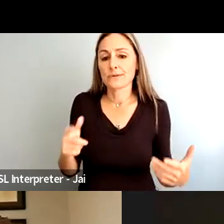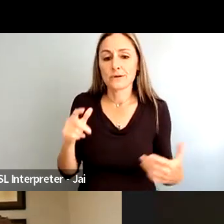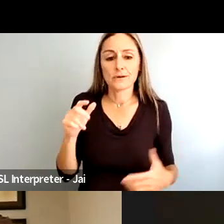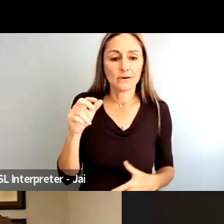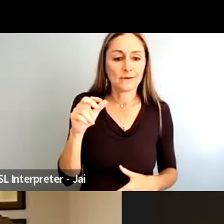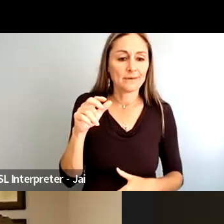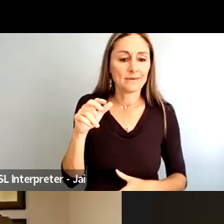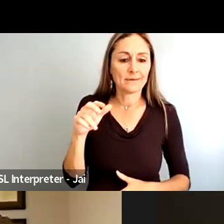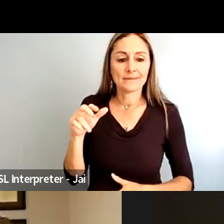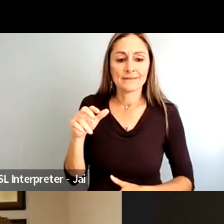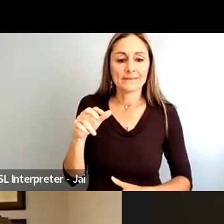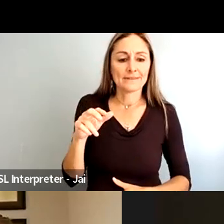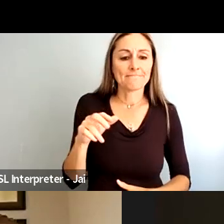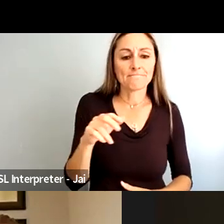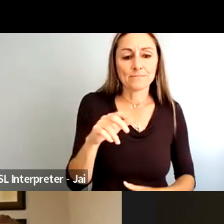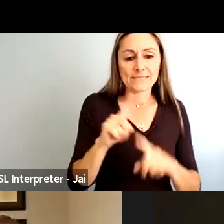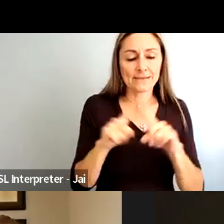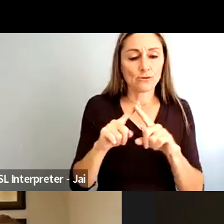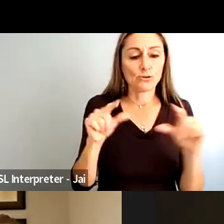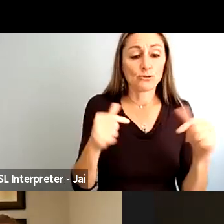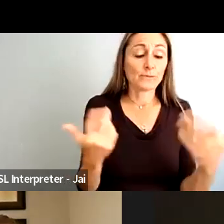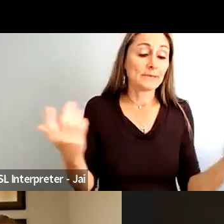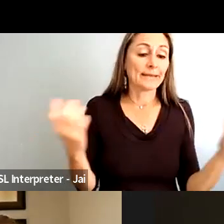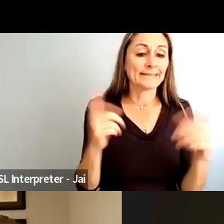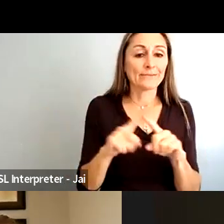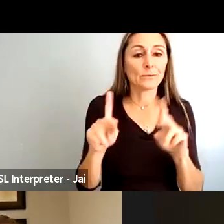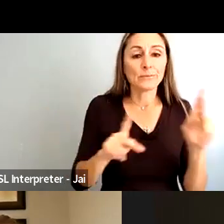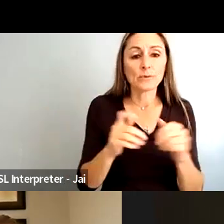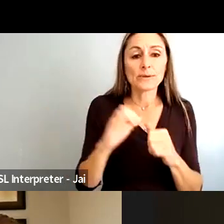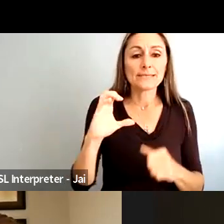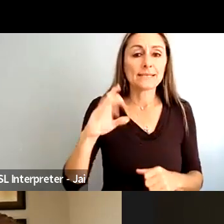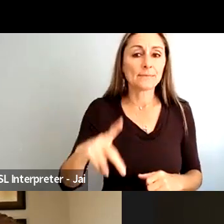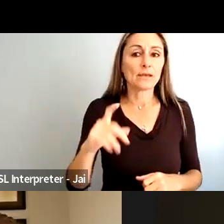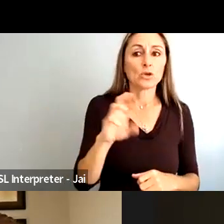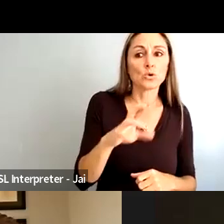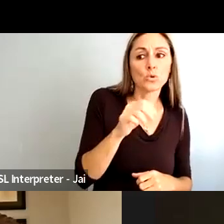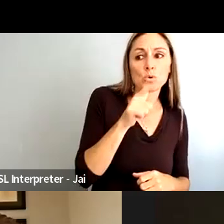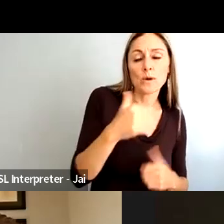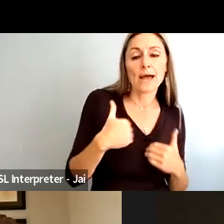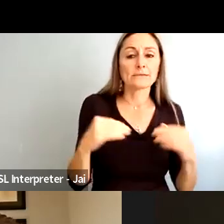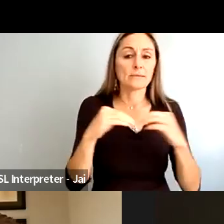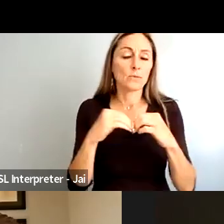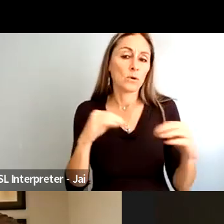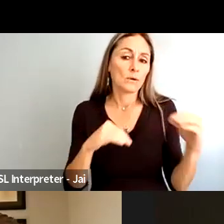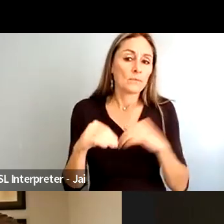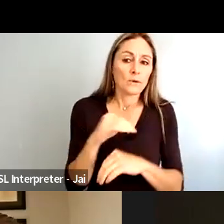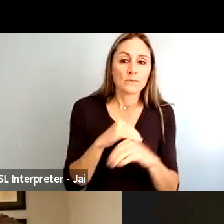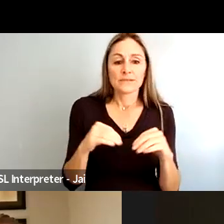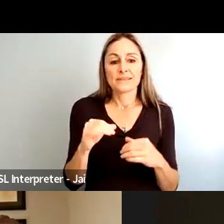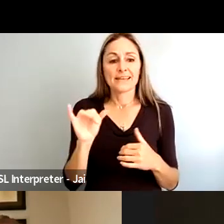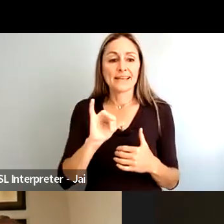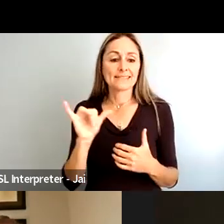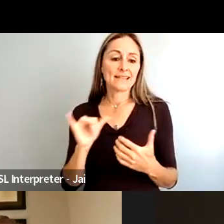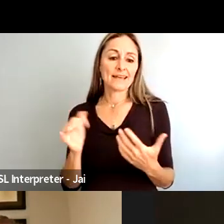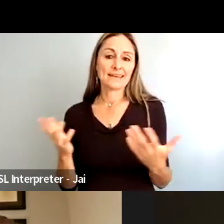Like I've seen it happen with different people with CP and like who had more mobility, and it's just like,